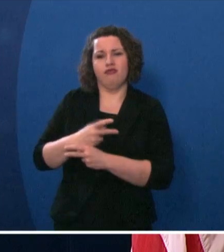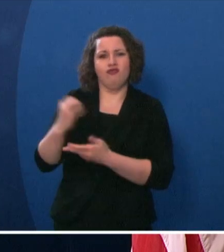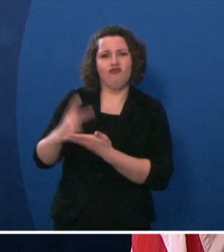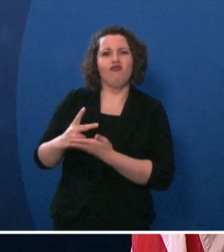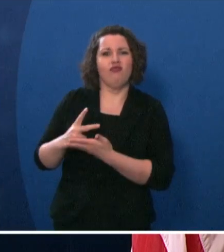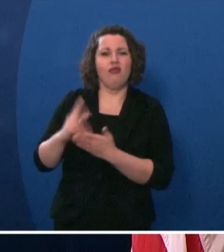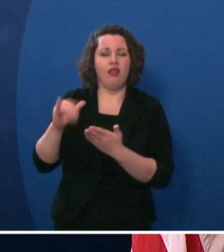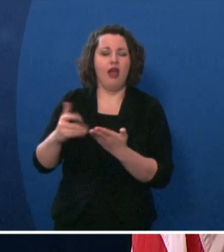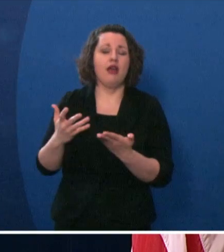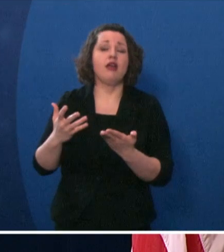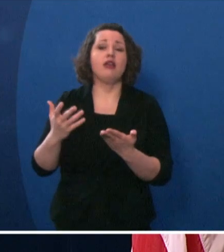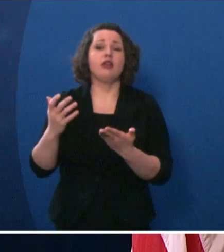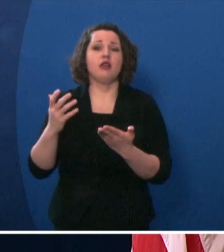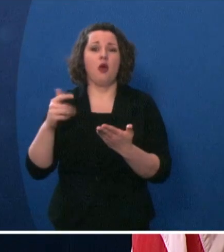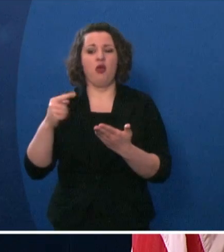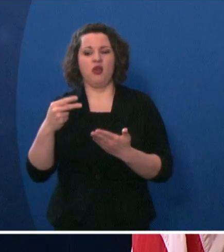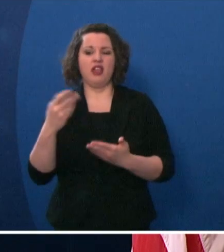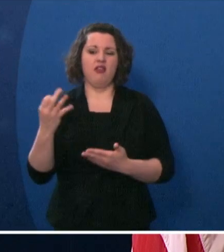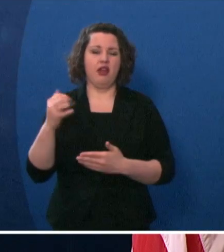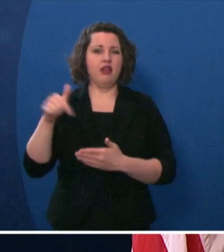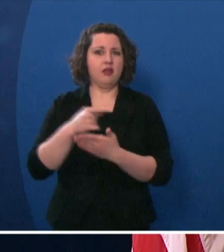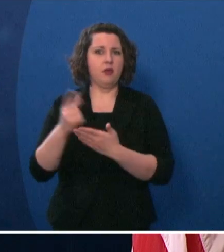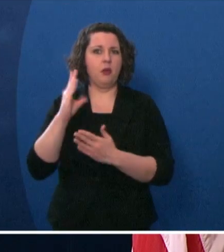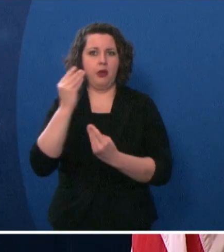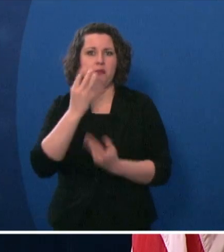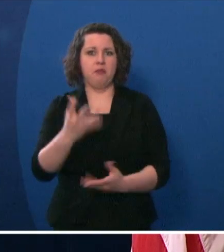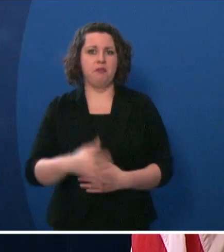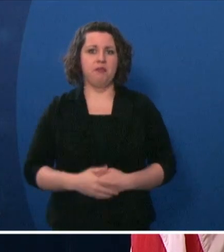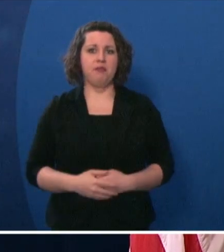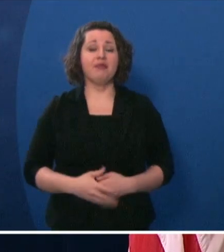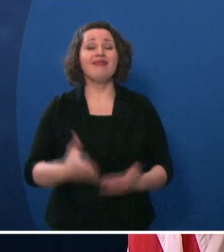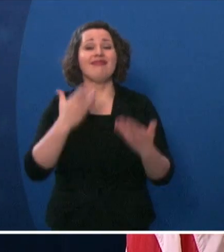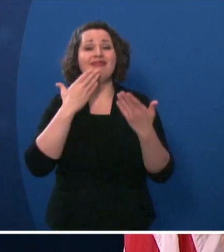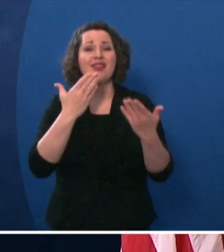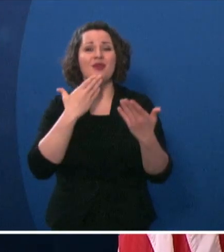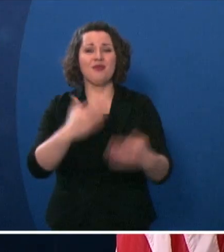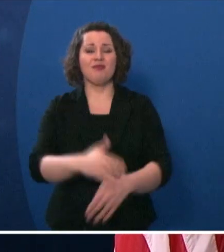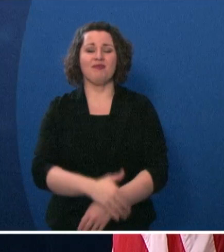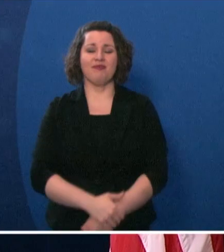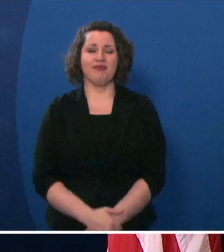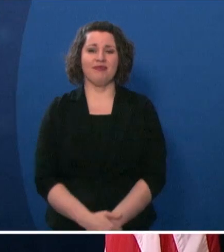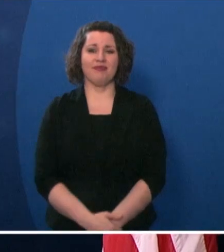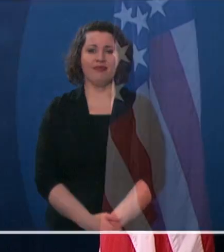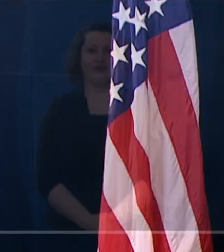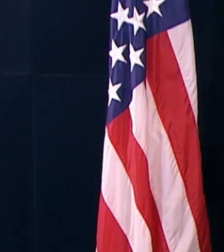be sure and get that to Iowans either Thursday or Friday of this week. Thanks, everyone. Thank you.